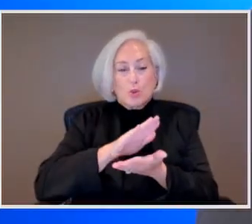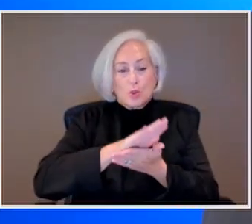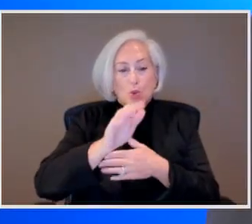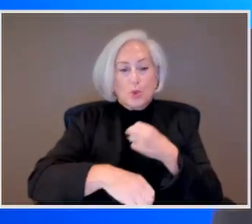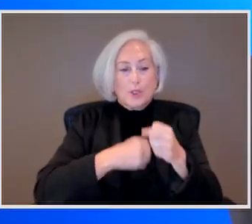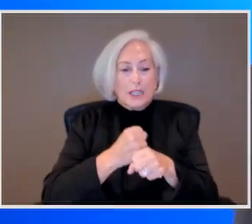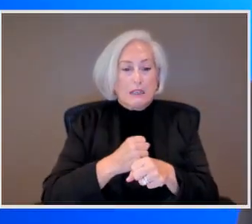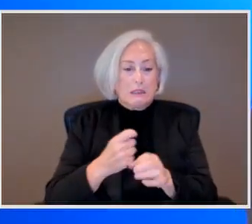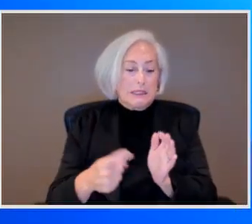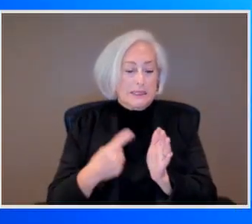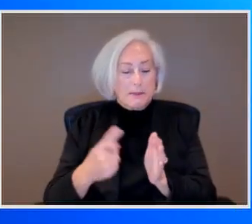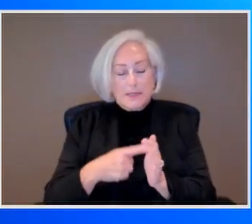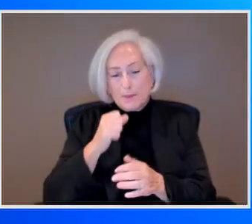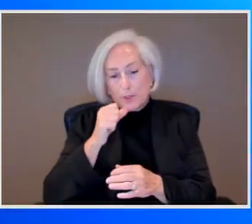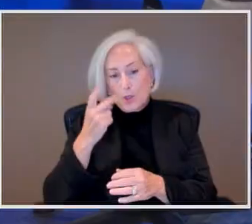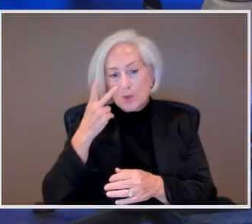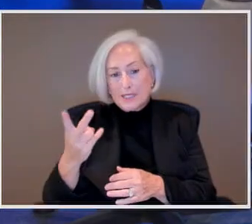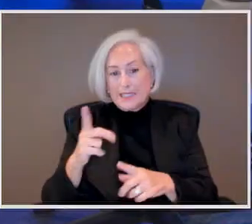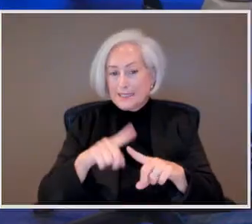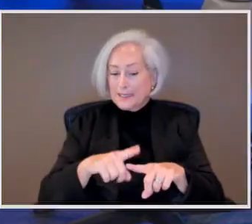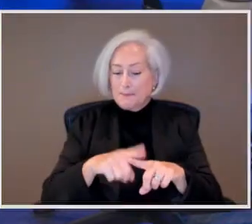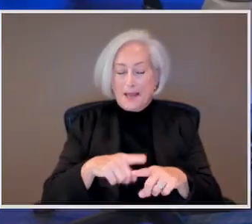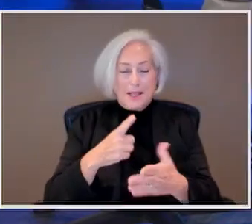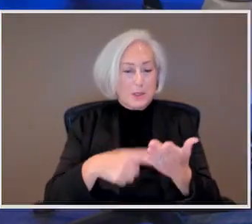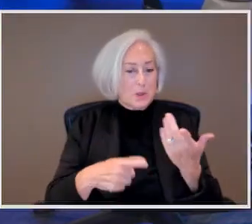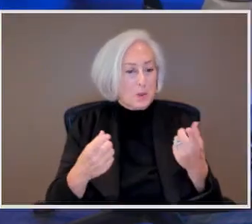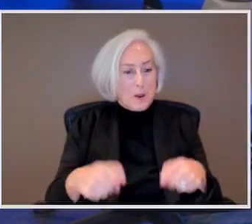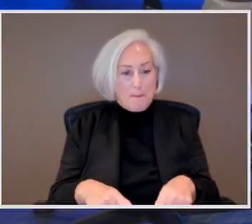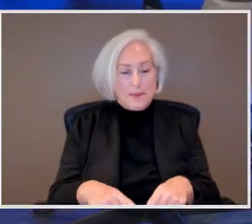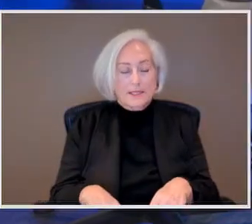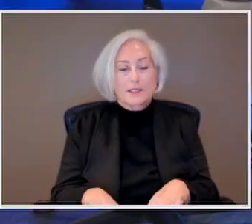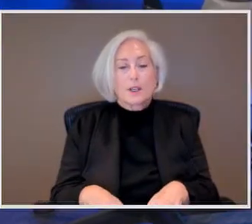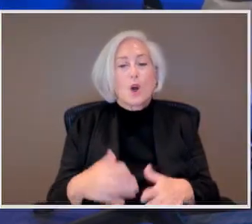It just depends what happens. What sports are you seeing more